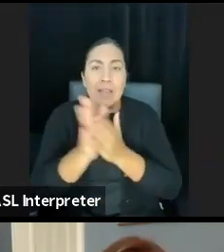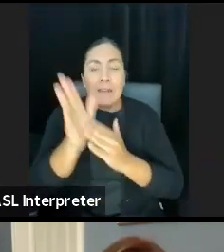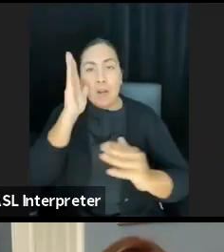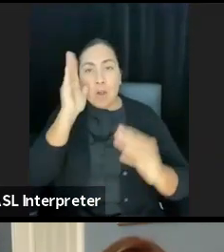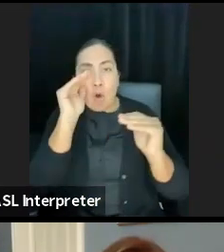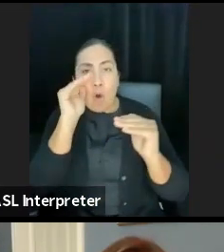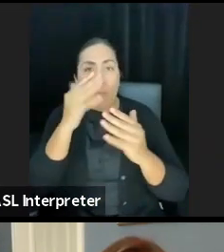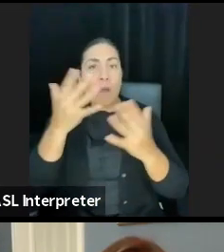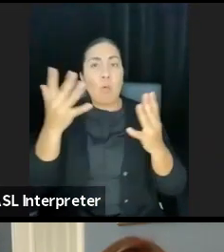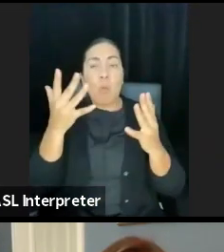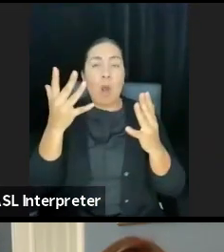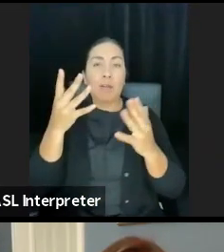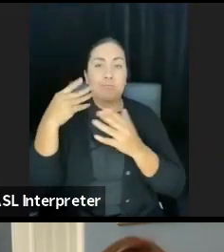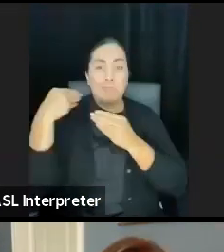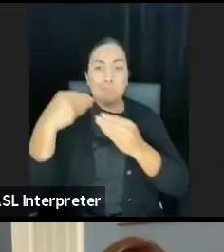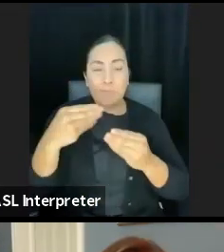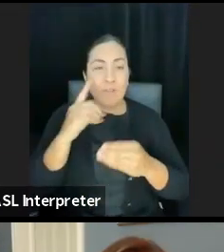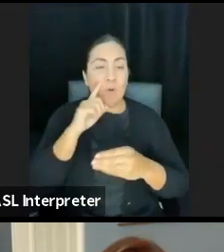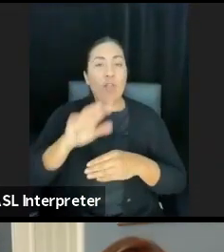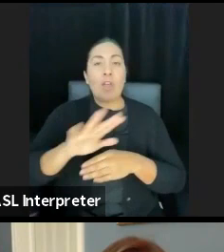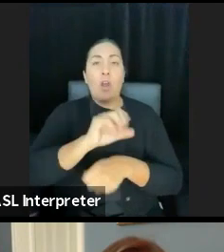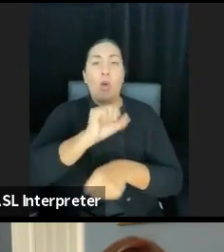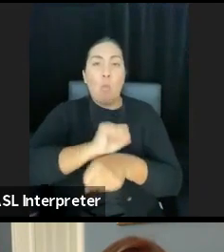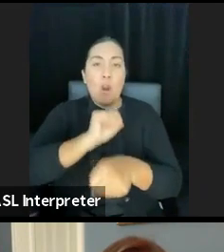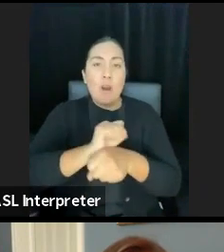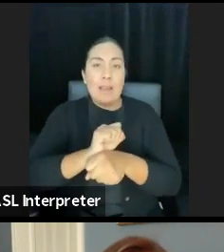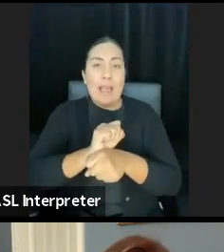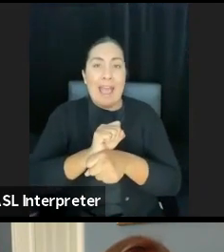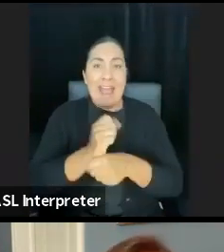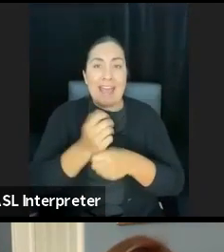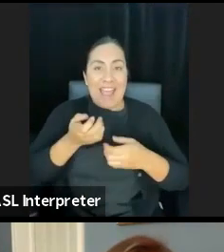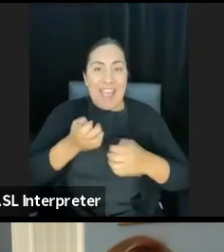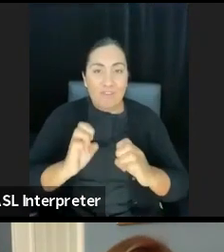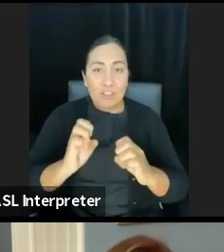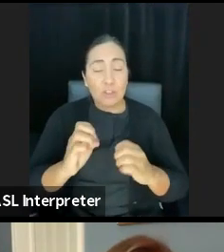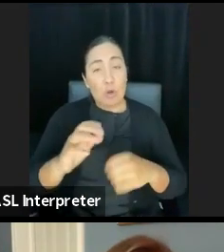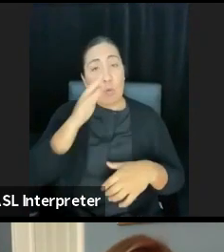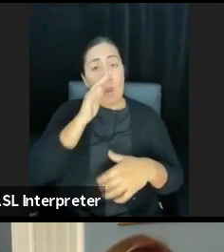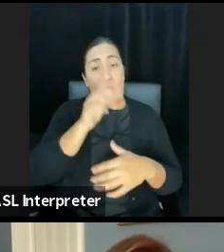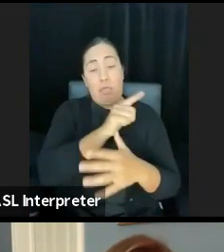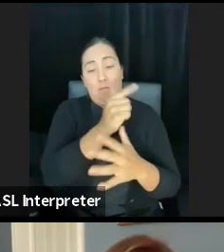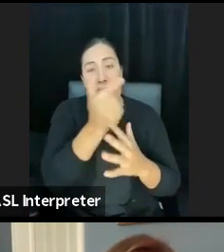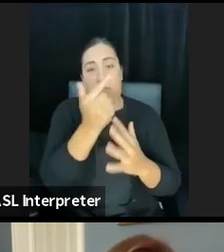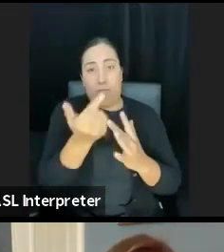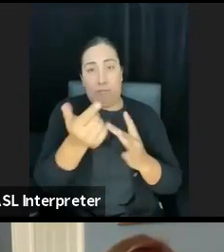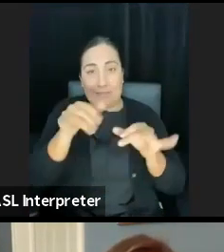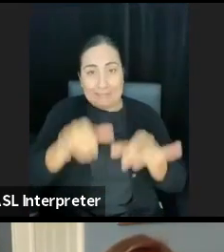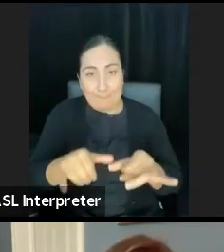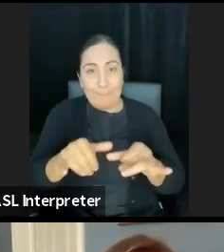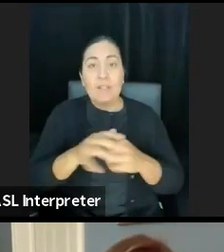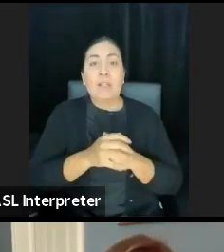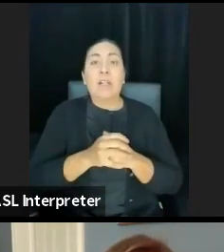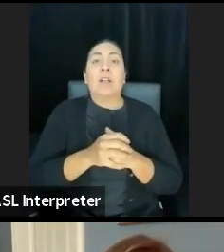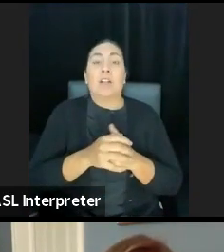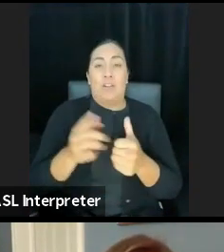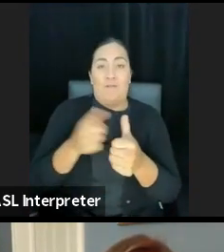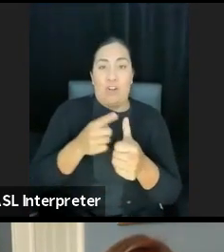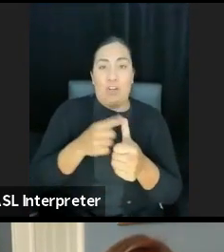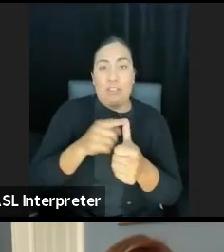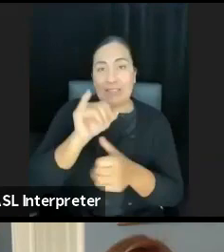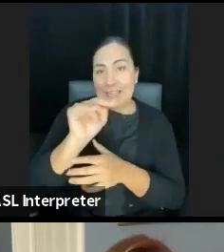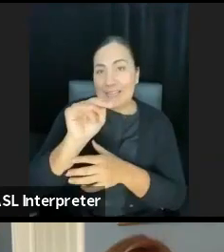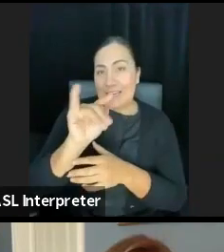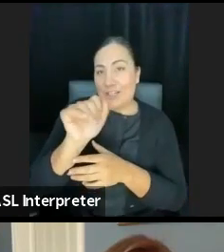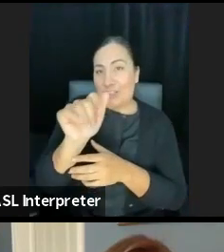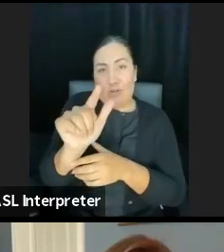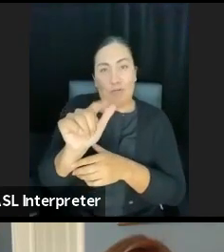their efforts. So we're going to go in actually the same order, not a mysterious order, just first initial, first name. And